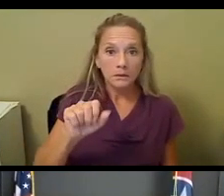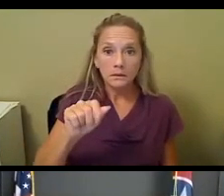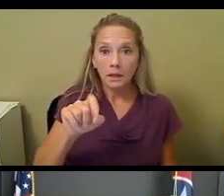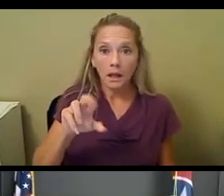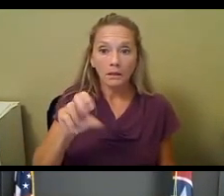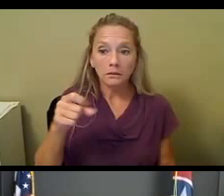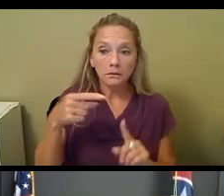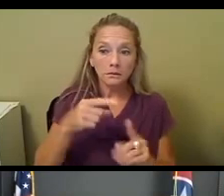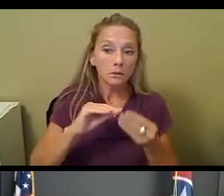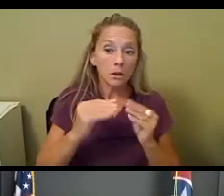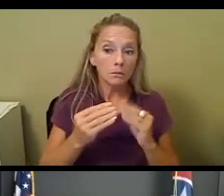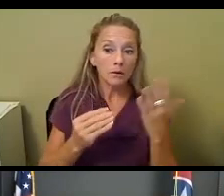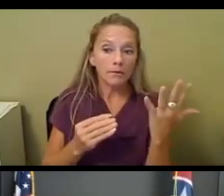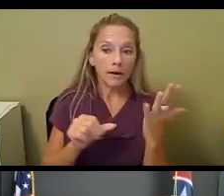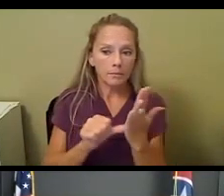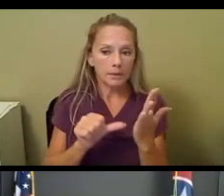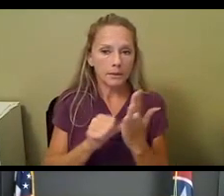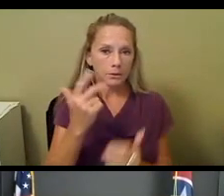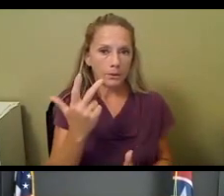5 under number 4 on page 3?